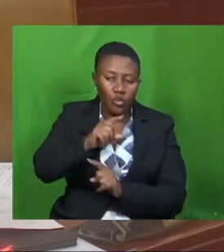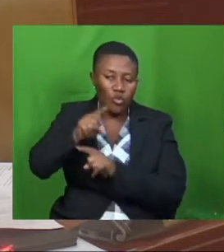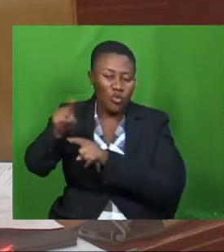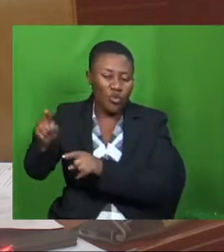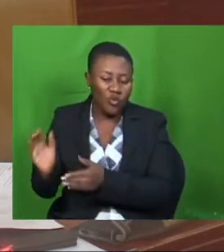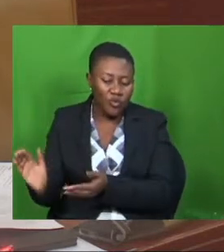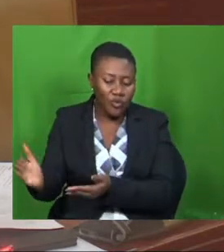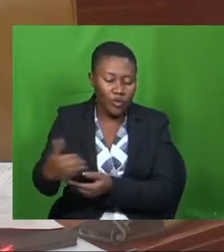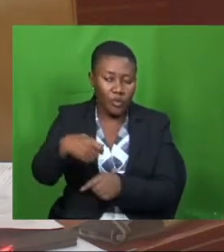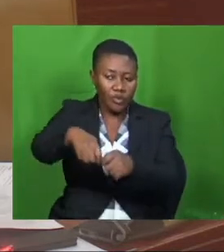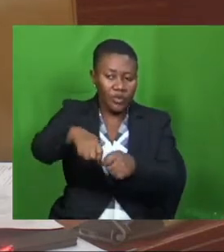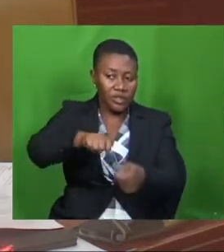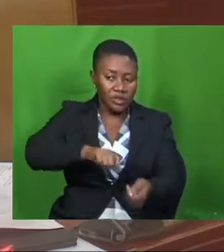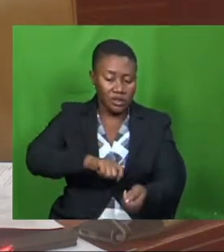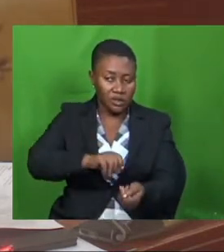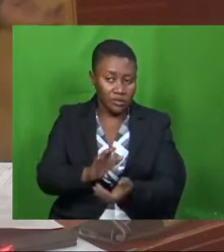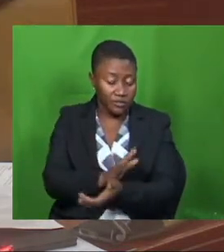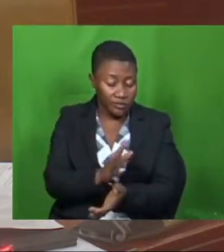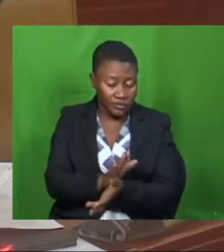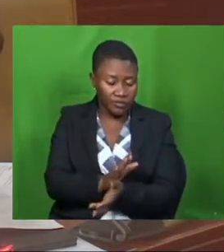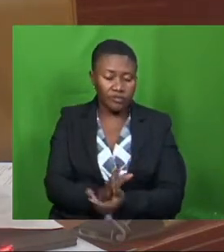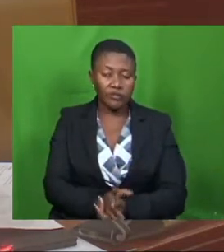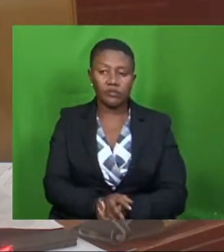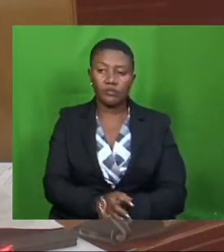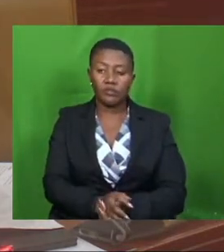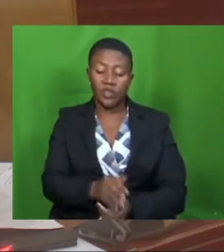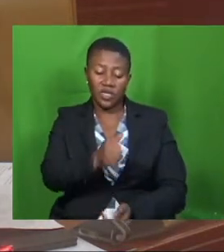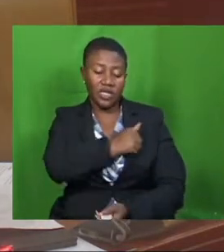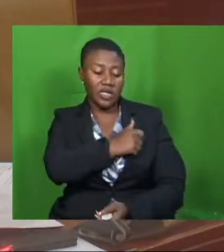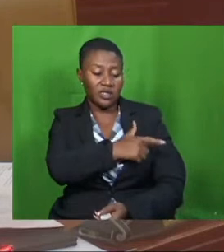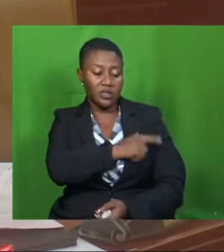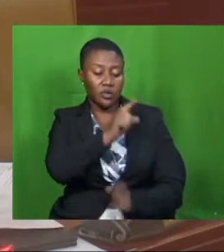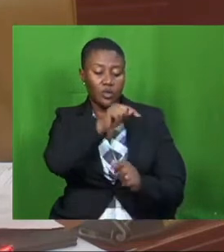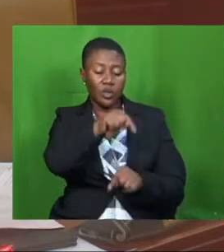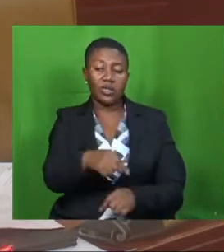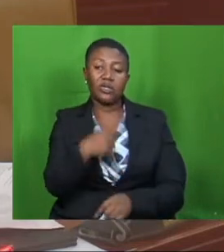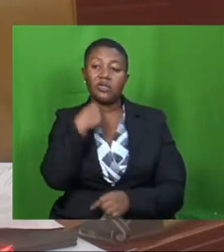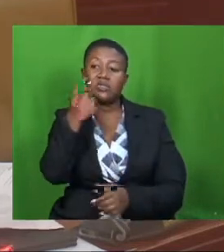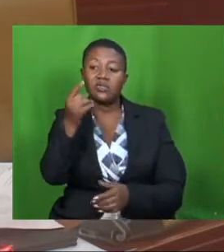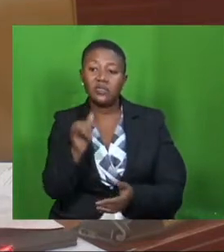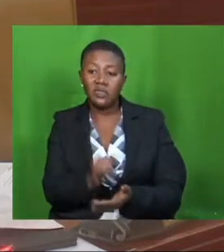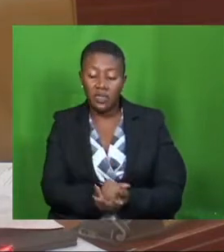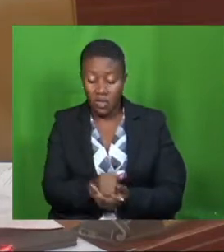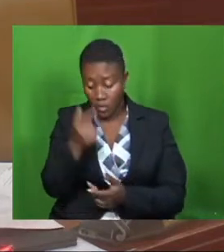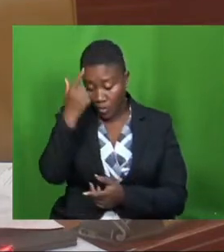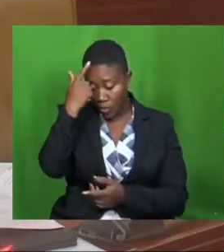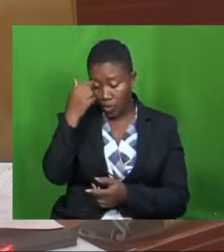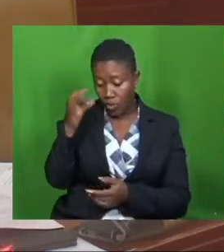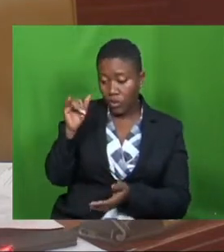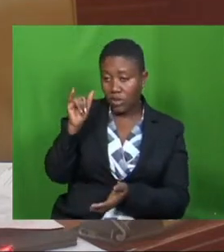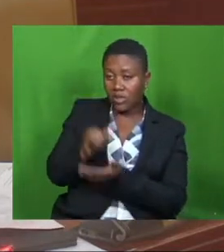the procurement system. So what I'm saying that our focus should be